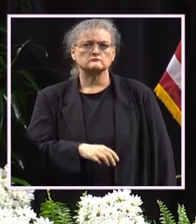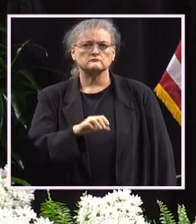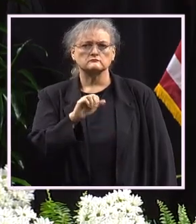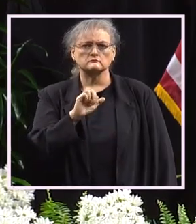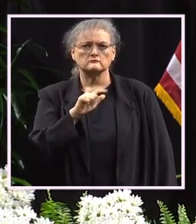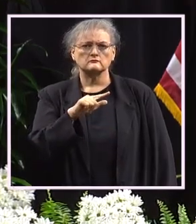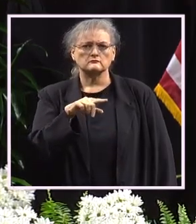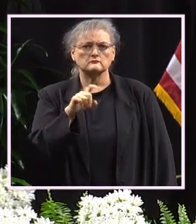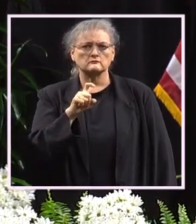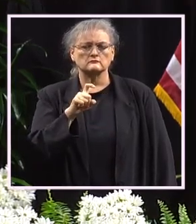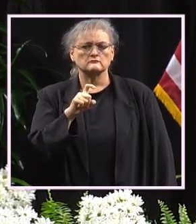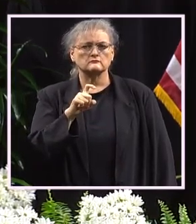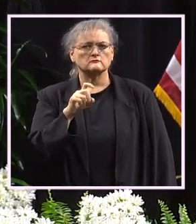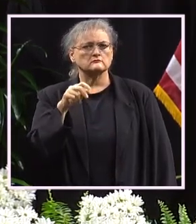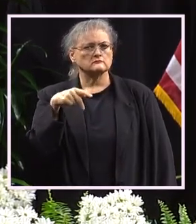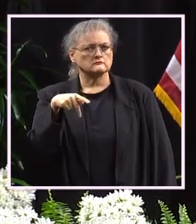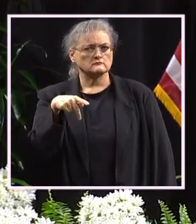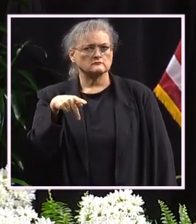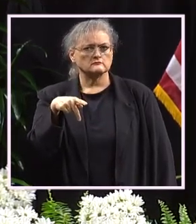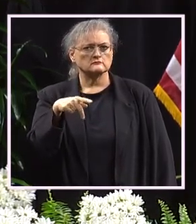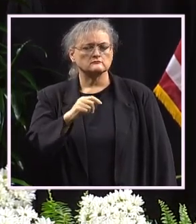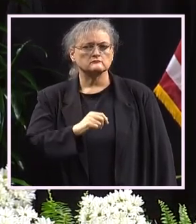Alex Perez, cum laude.